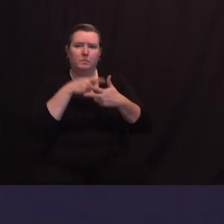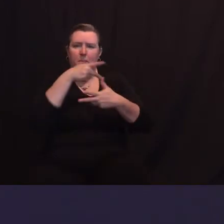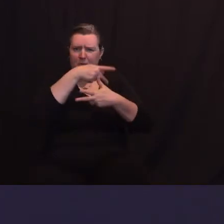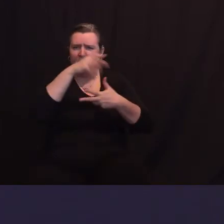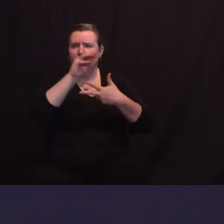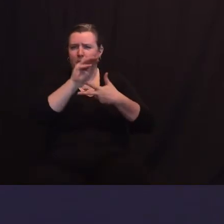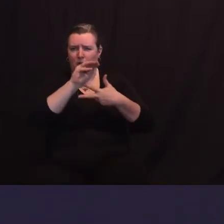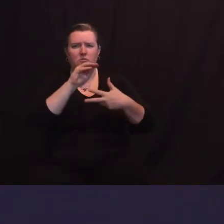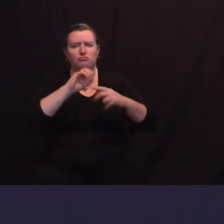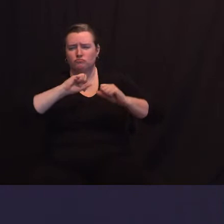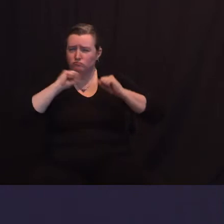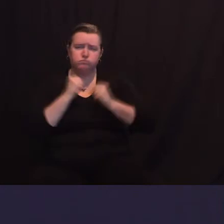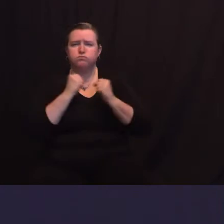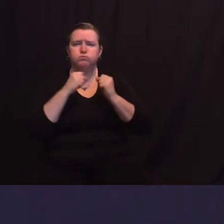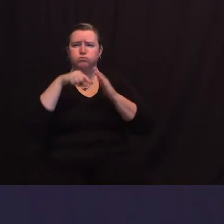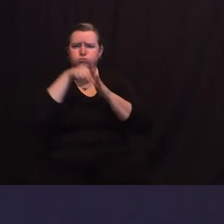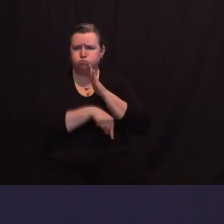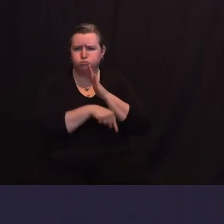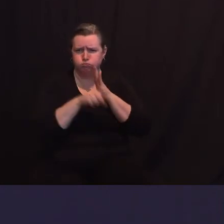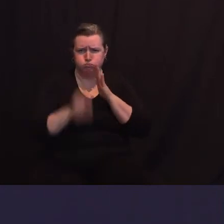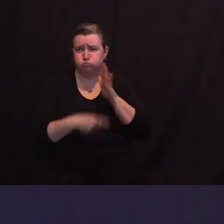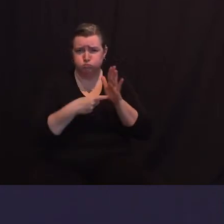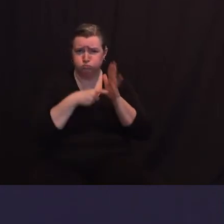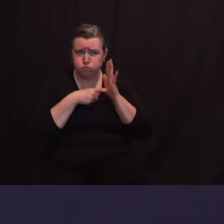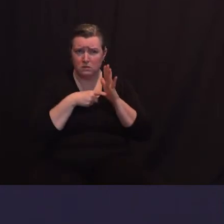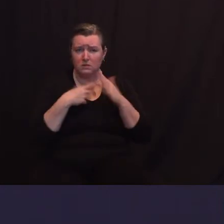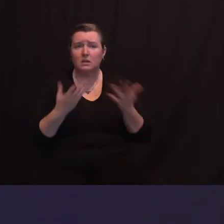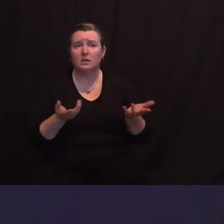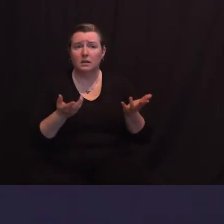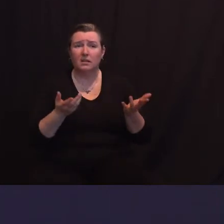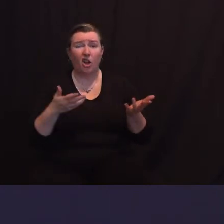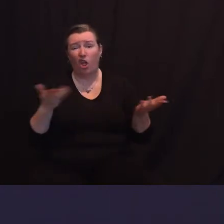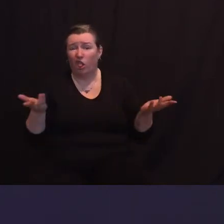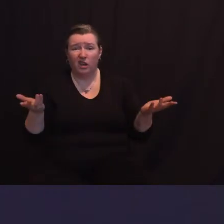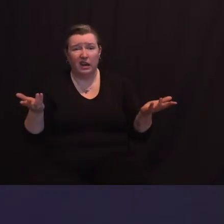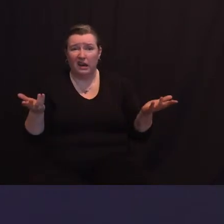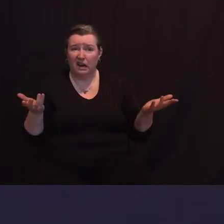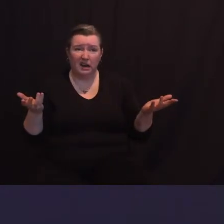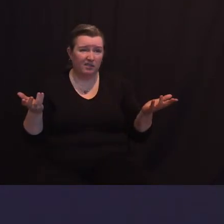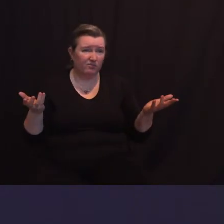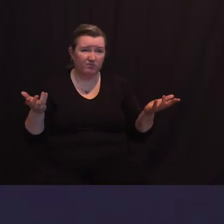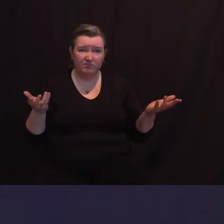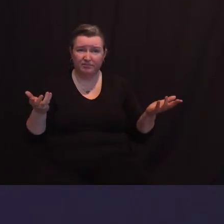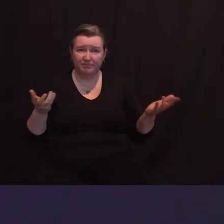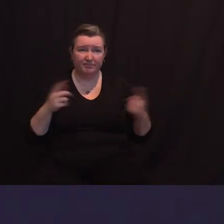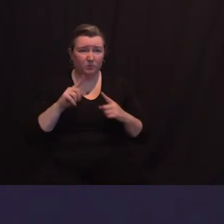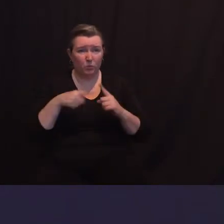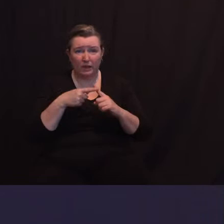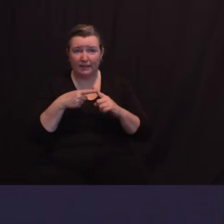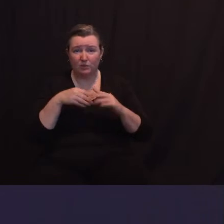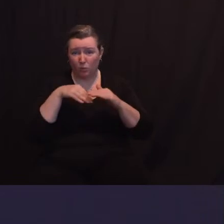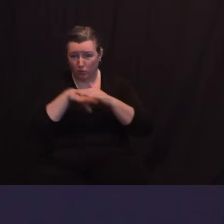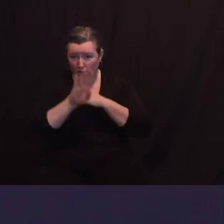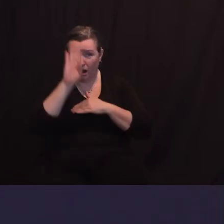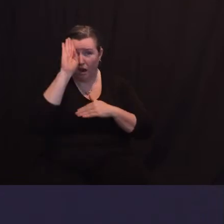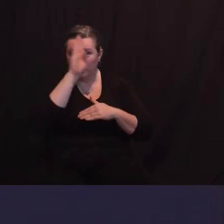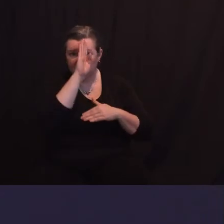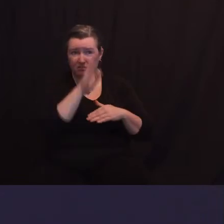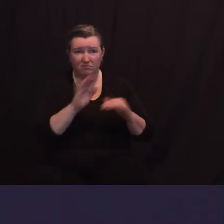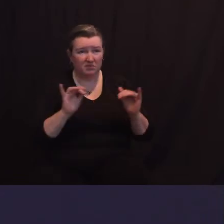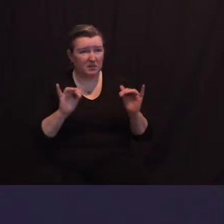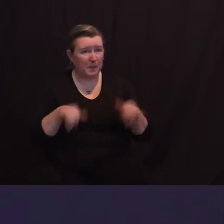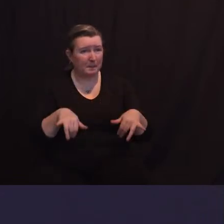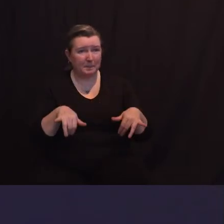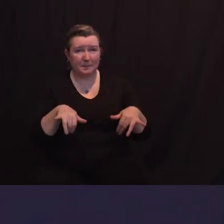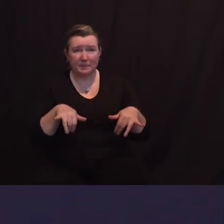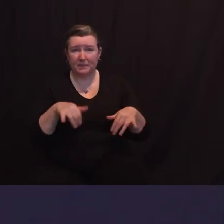should be hospitalized, I would just say as an amateur answering this question, it's the same reasons as it was 3 months ago or 6 months